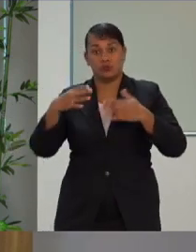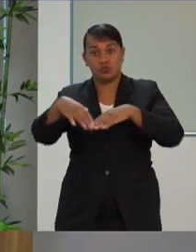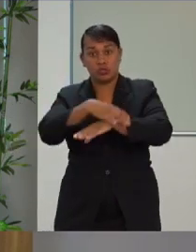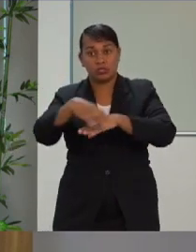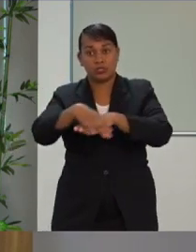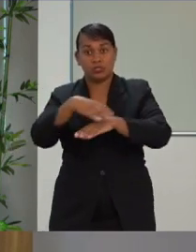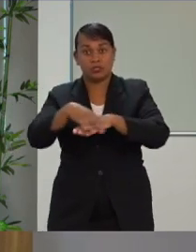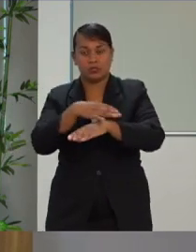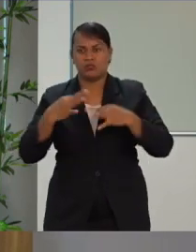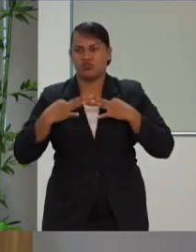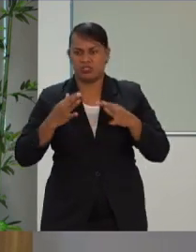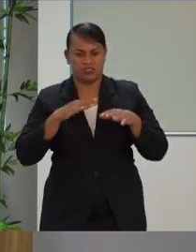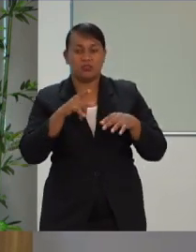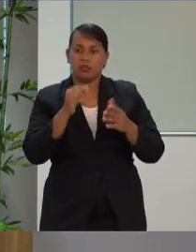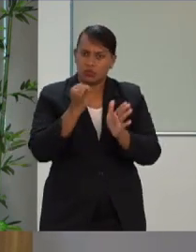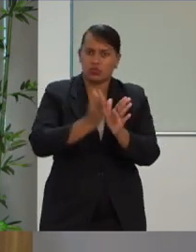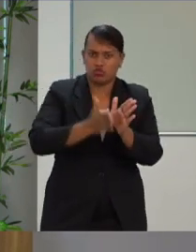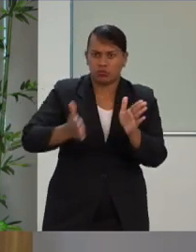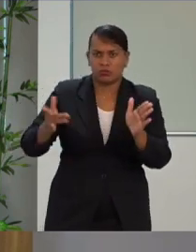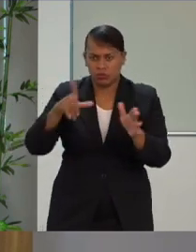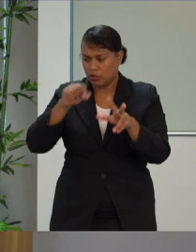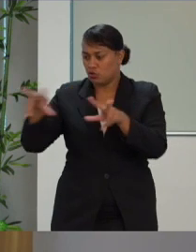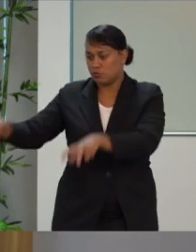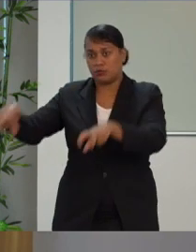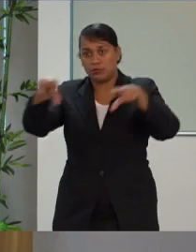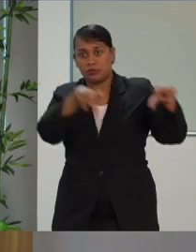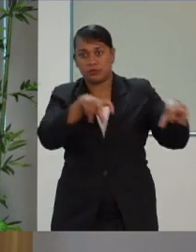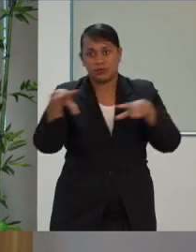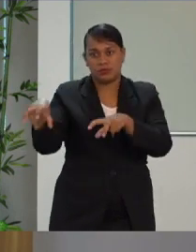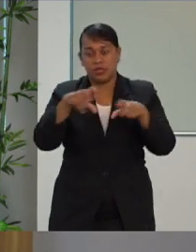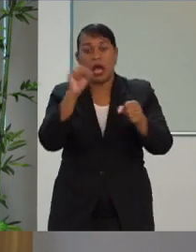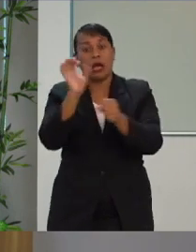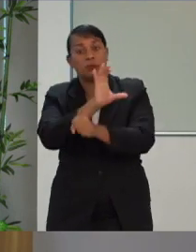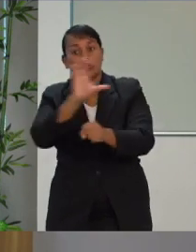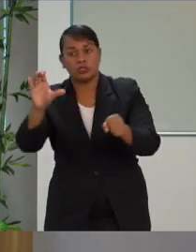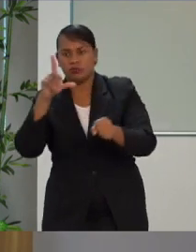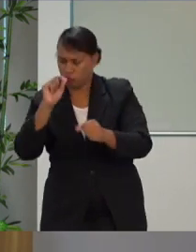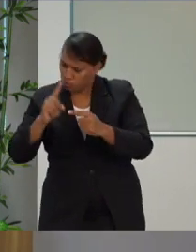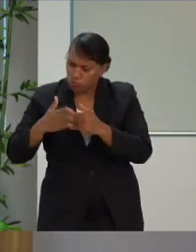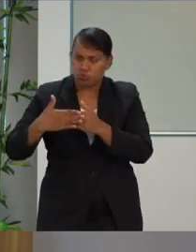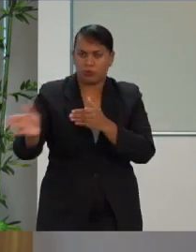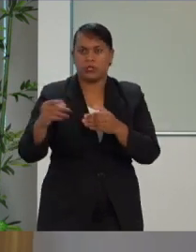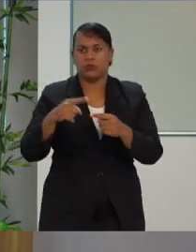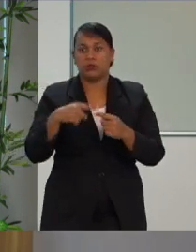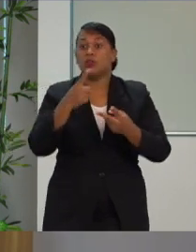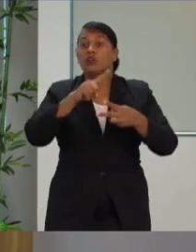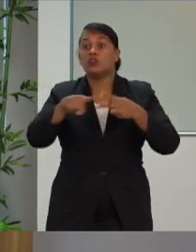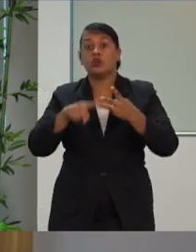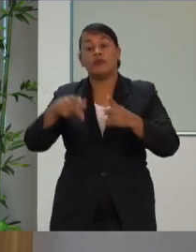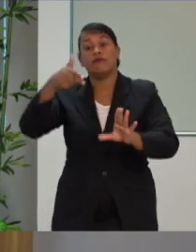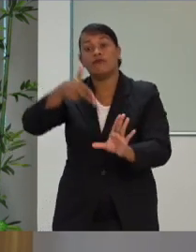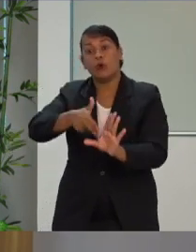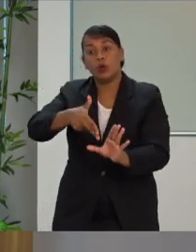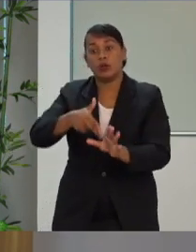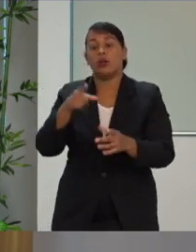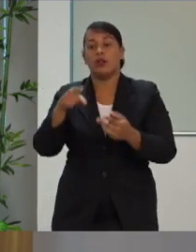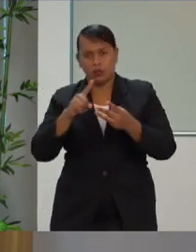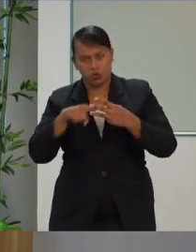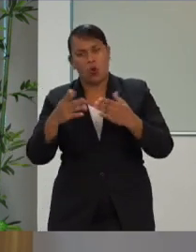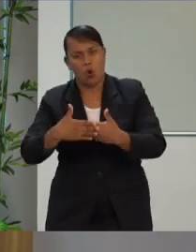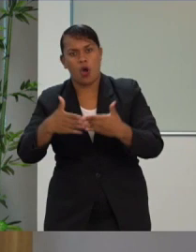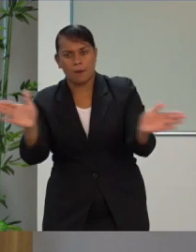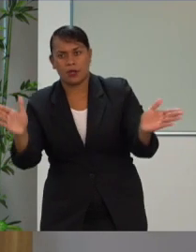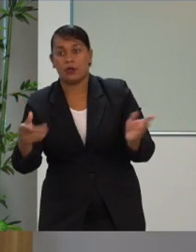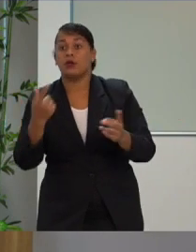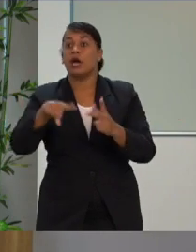industry, the container cartage supply and logistics, support services for fuel industries, IT